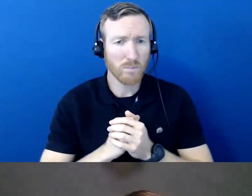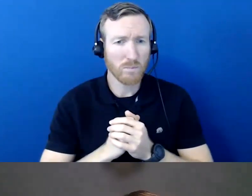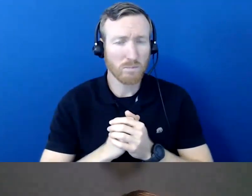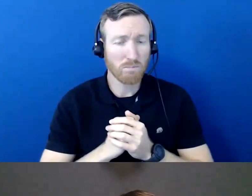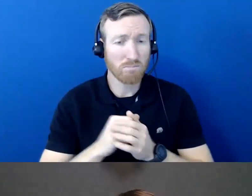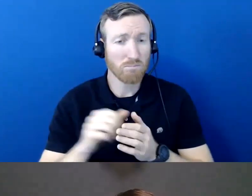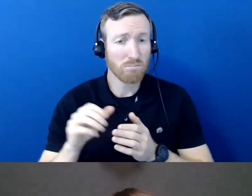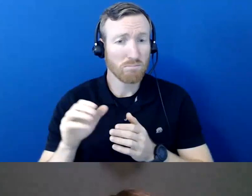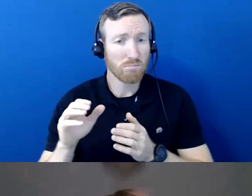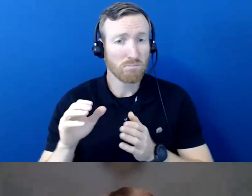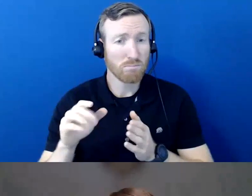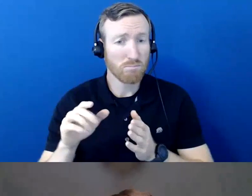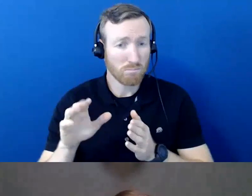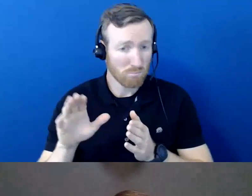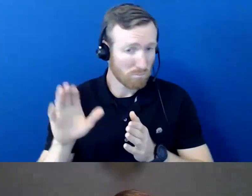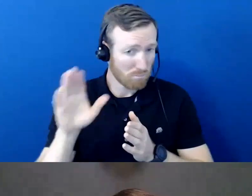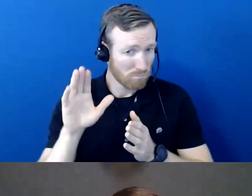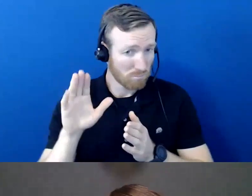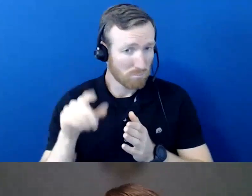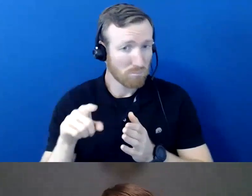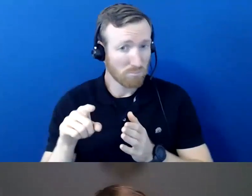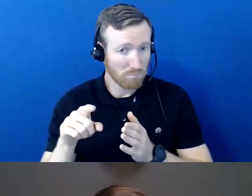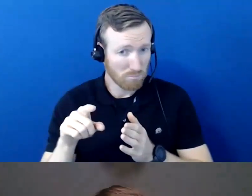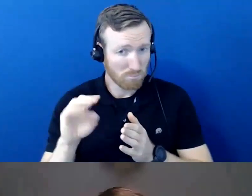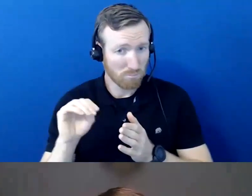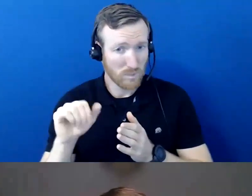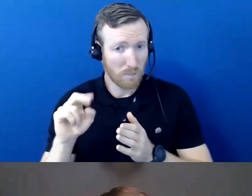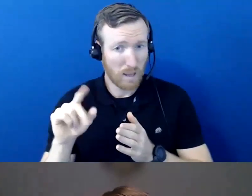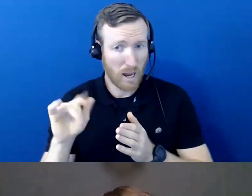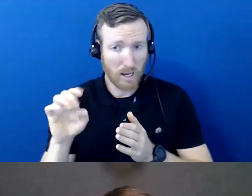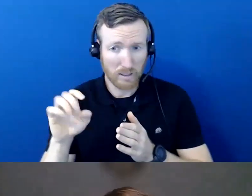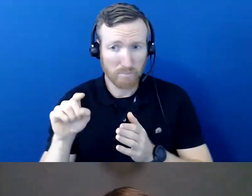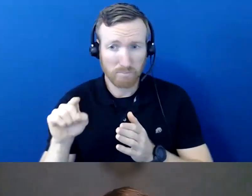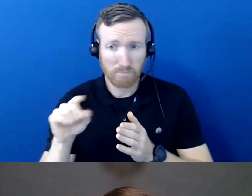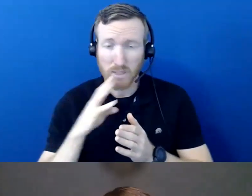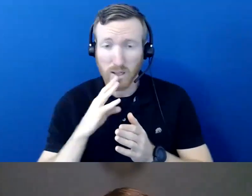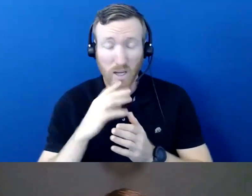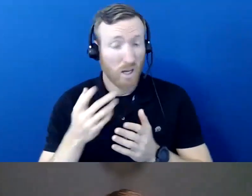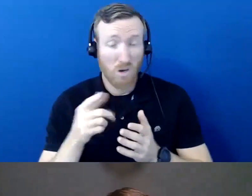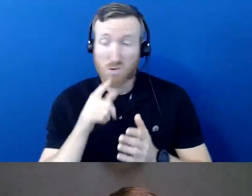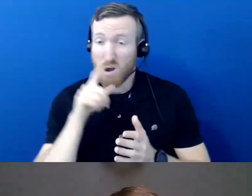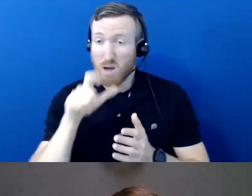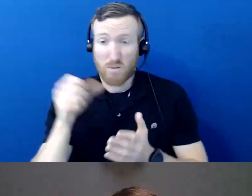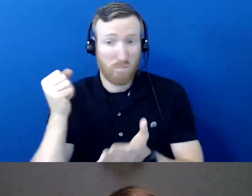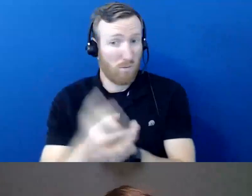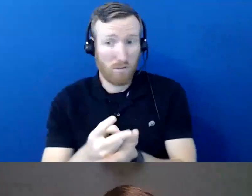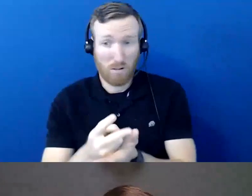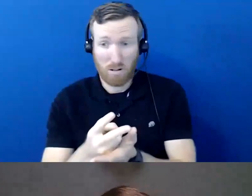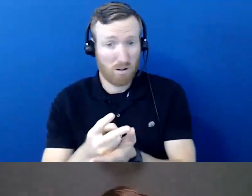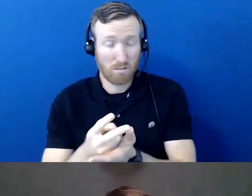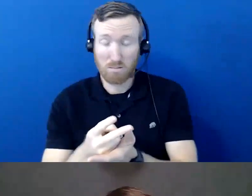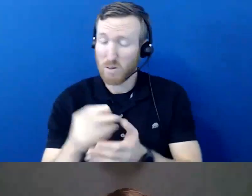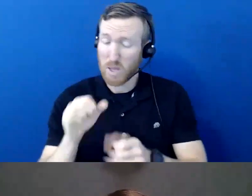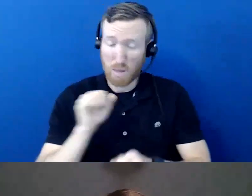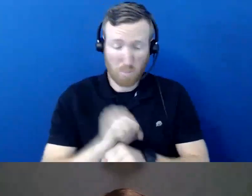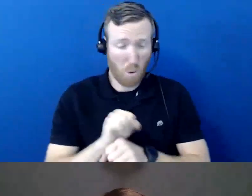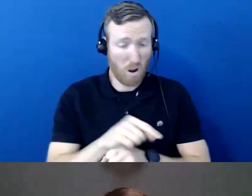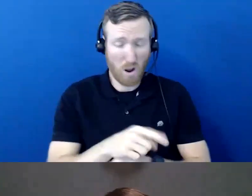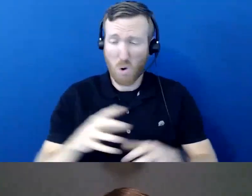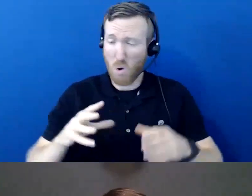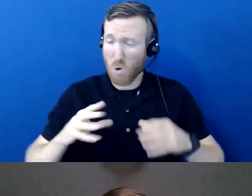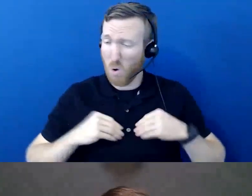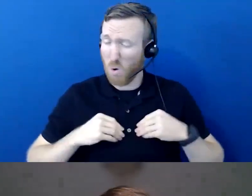Yeah, I'll take my best at it, and Linda, you can continue. The passport does not need to be improved. The employee owns it and can put what they want